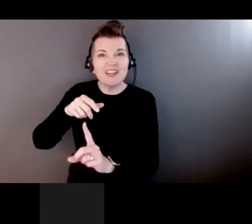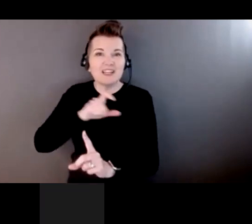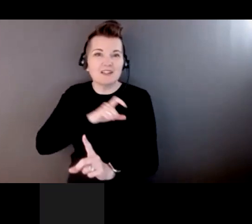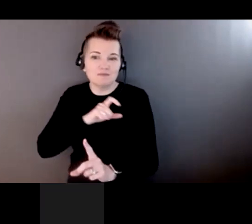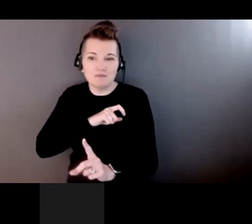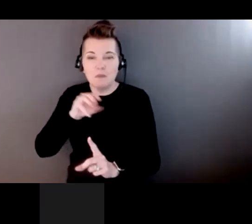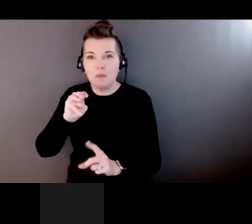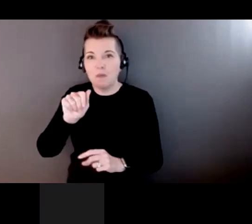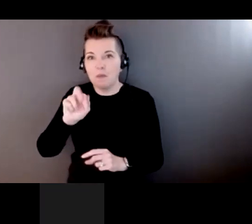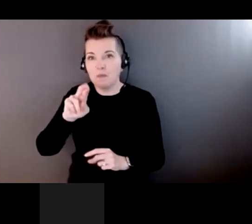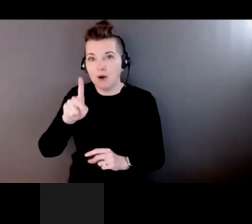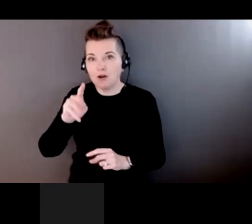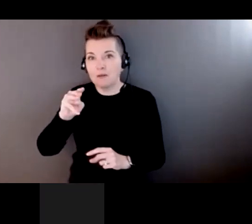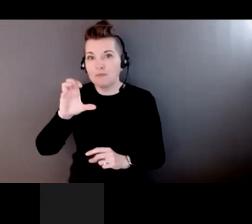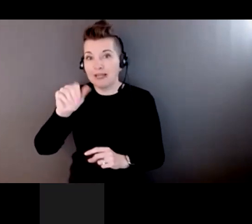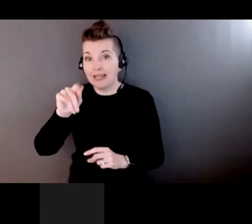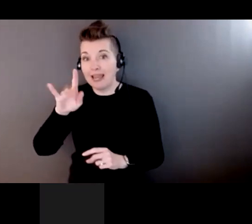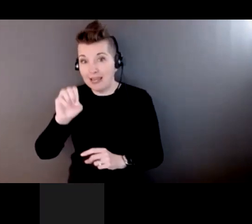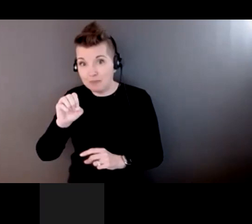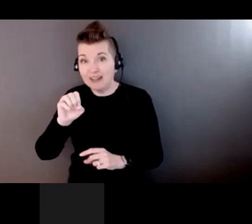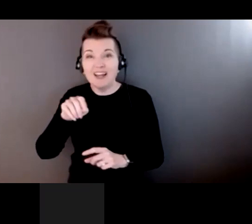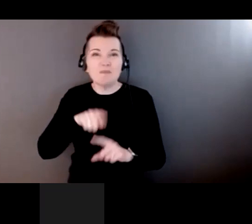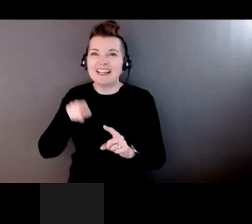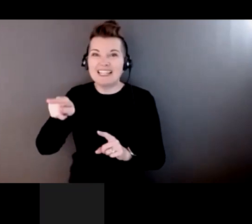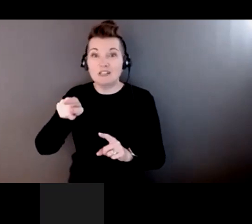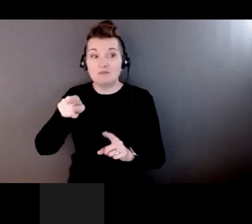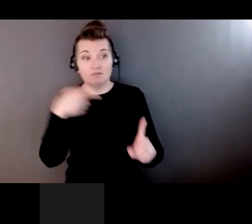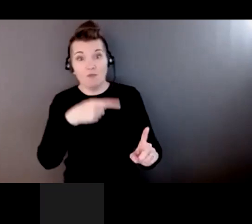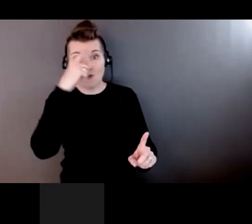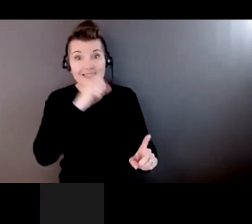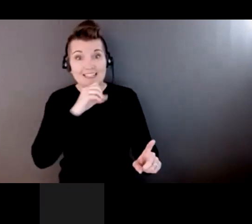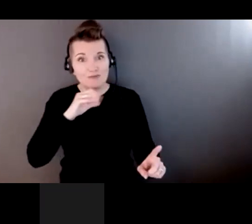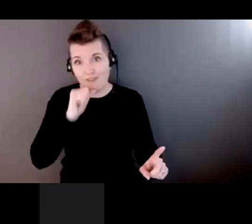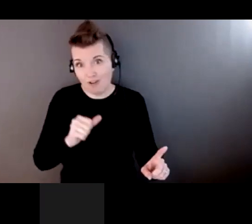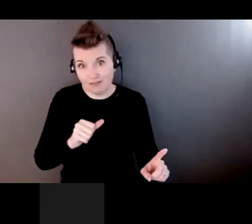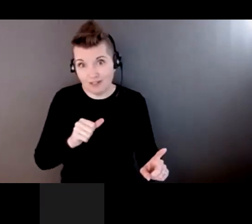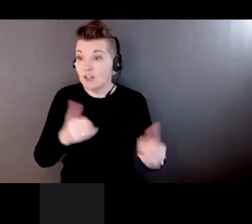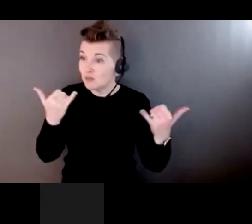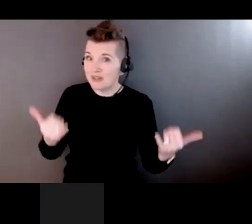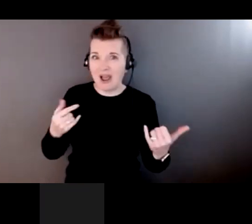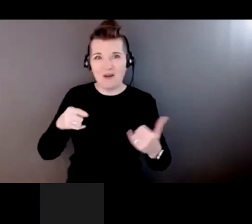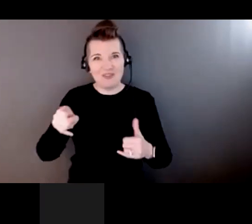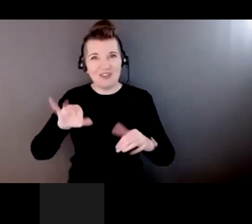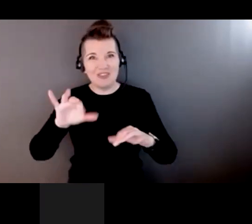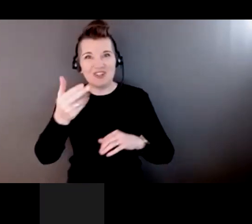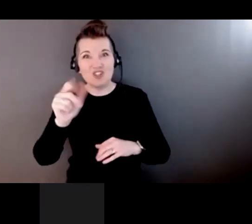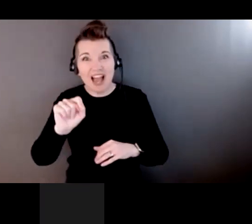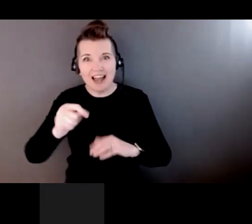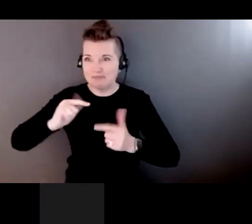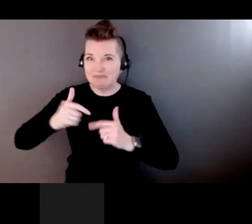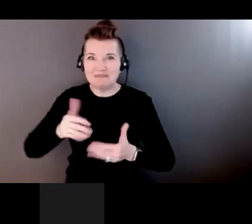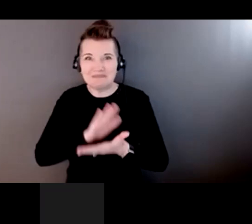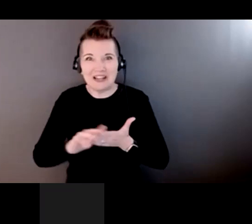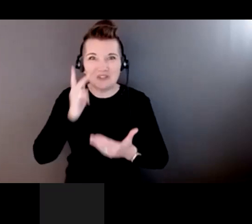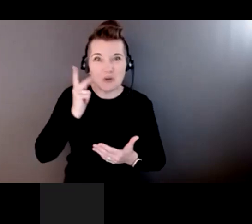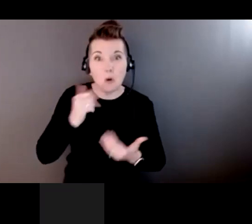this is why I love doing live webinars, because we get to hear real-time feedback, which is nice. So